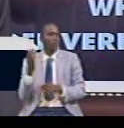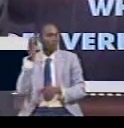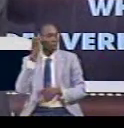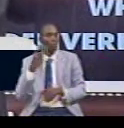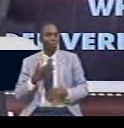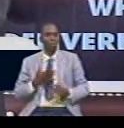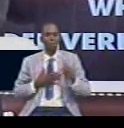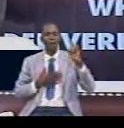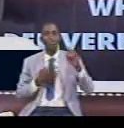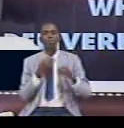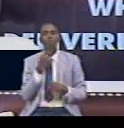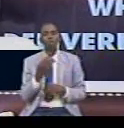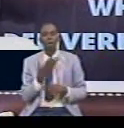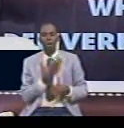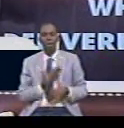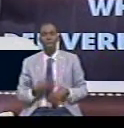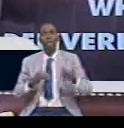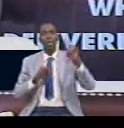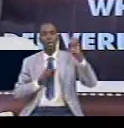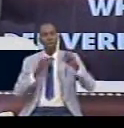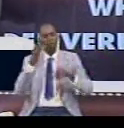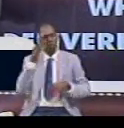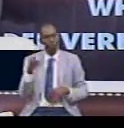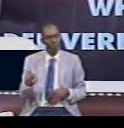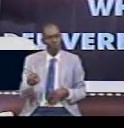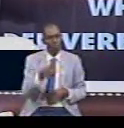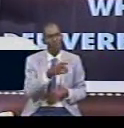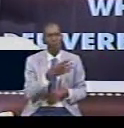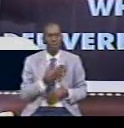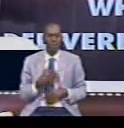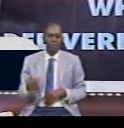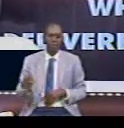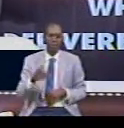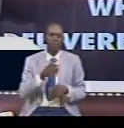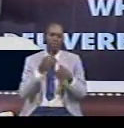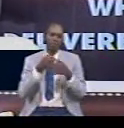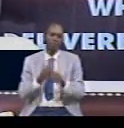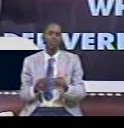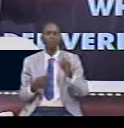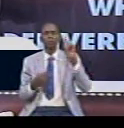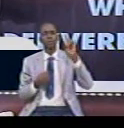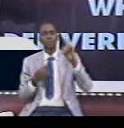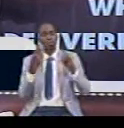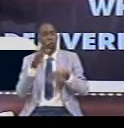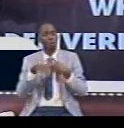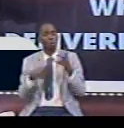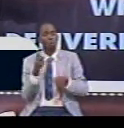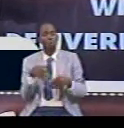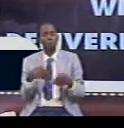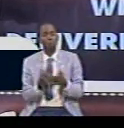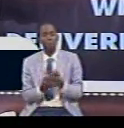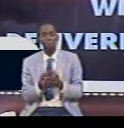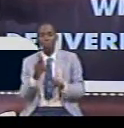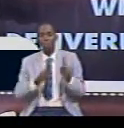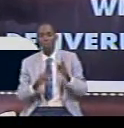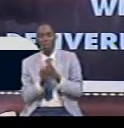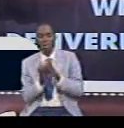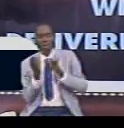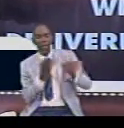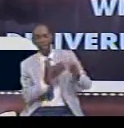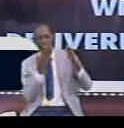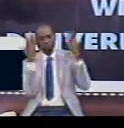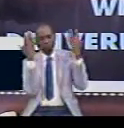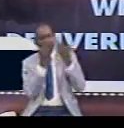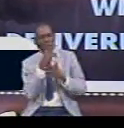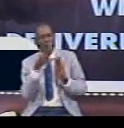them, and they follow me. You see all those people who left darkness behind? They left their sins behind. They